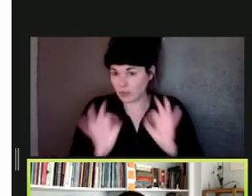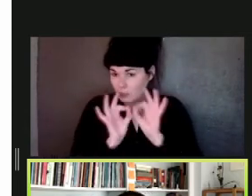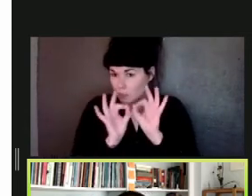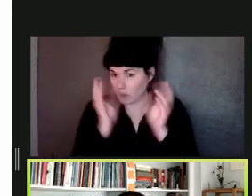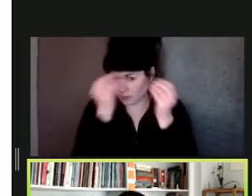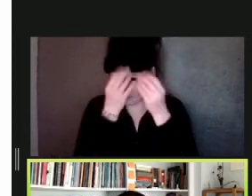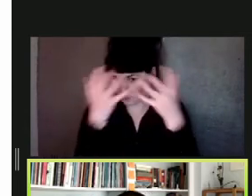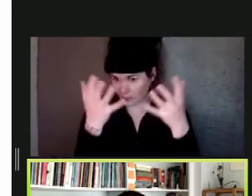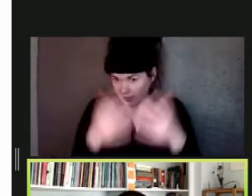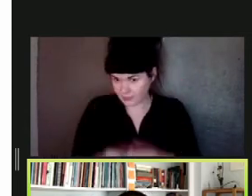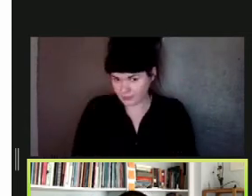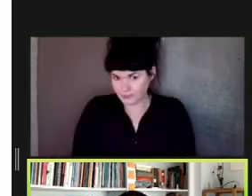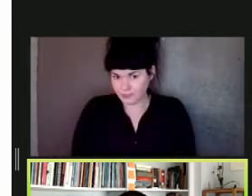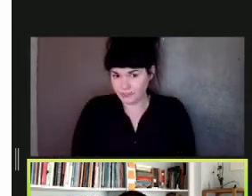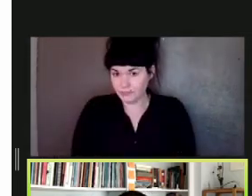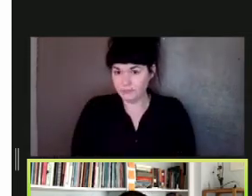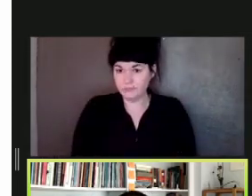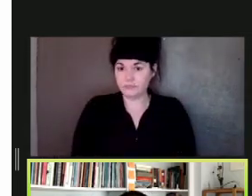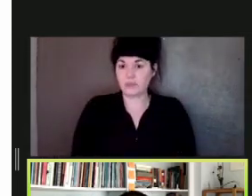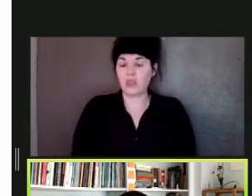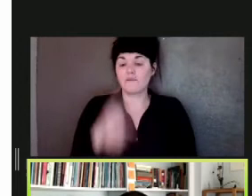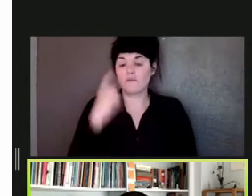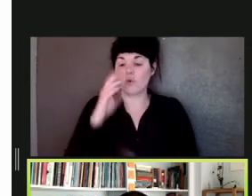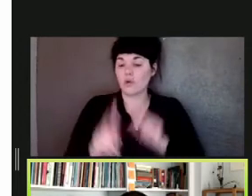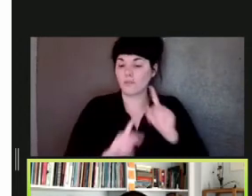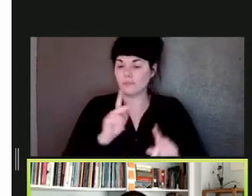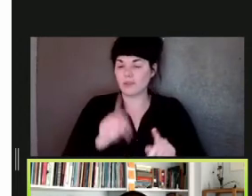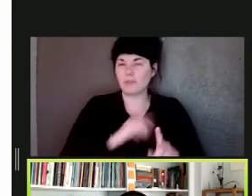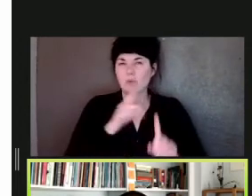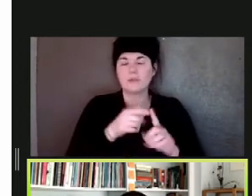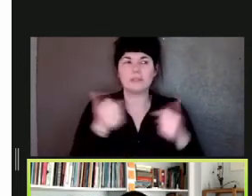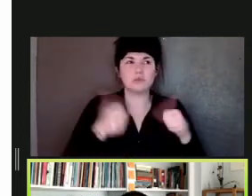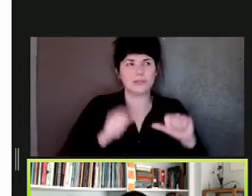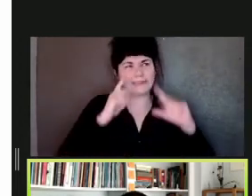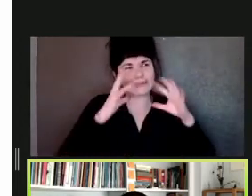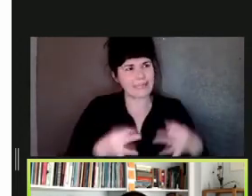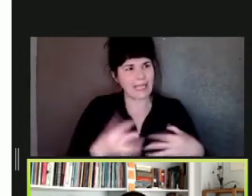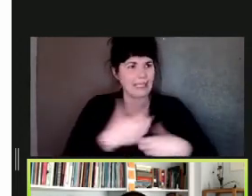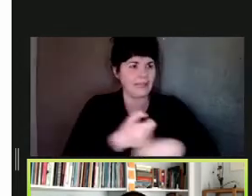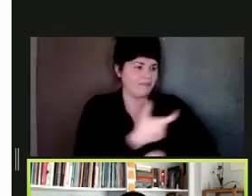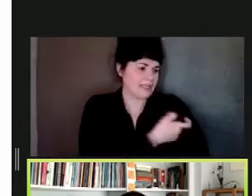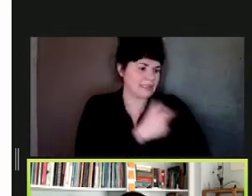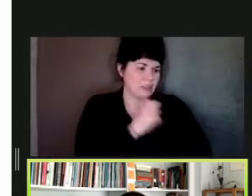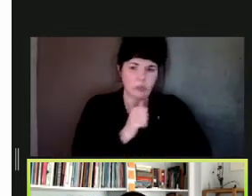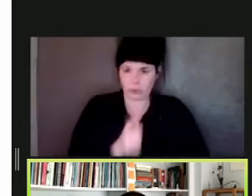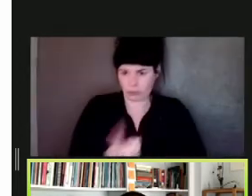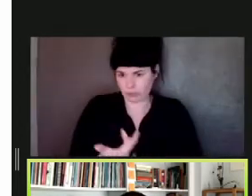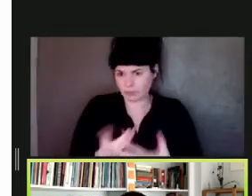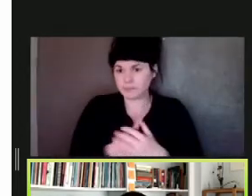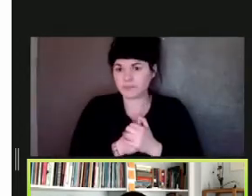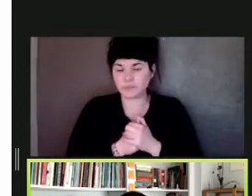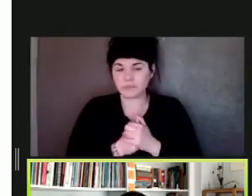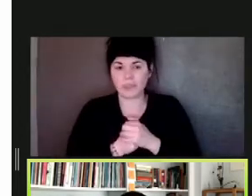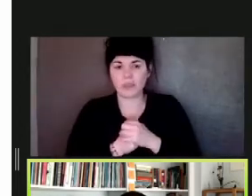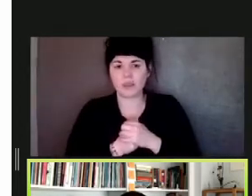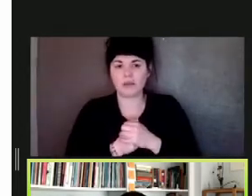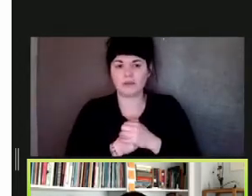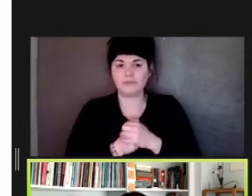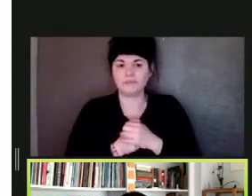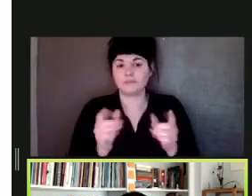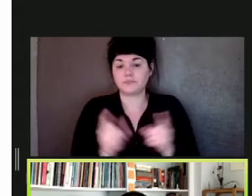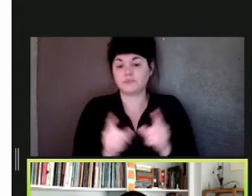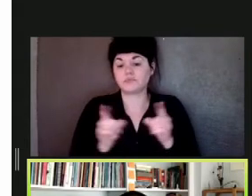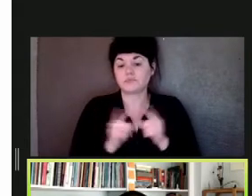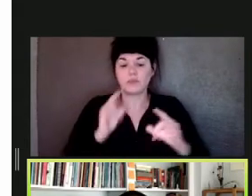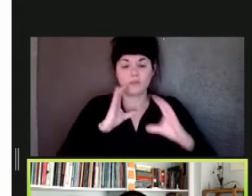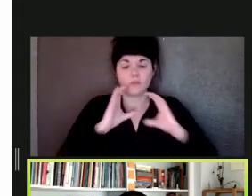for people as they're trying to make decisions about the vaccine. Next slide, please. We also talk about communication skills and